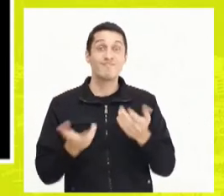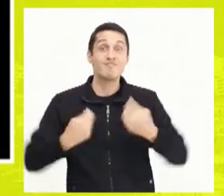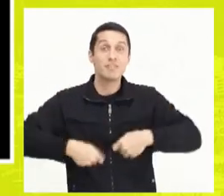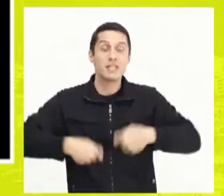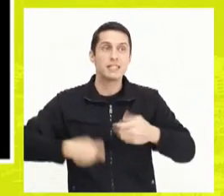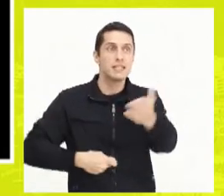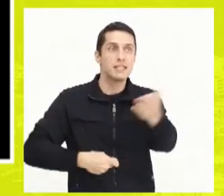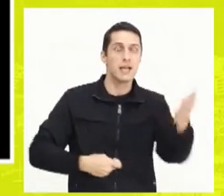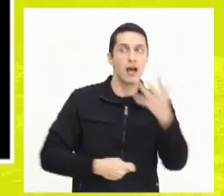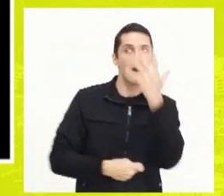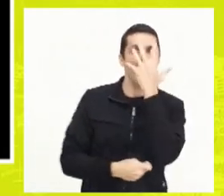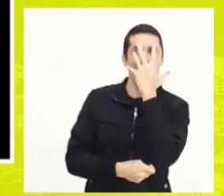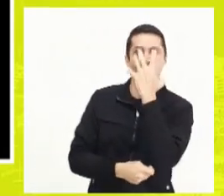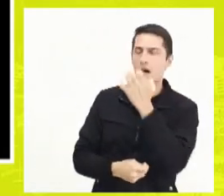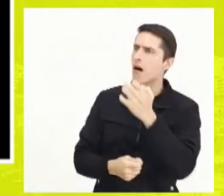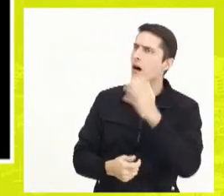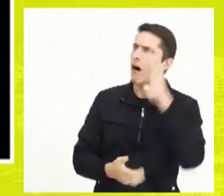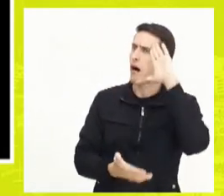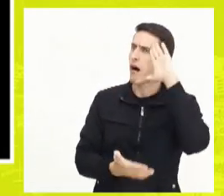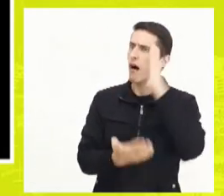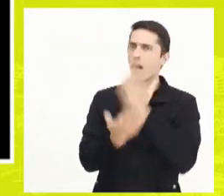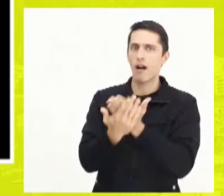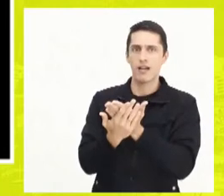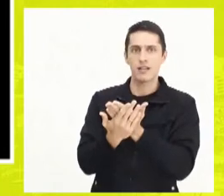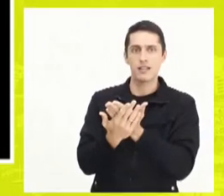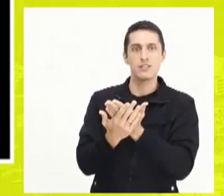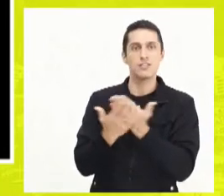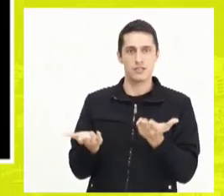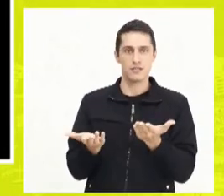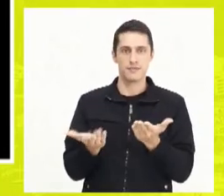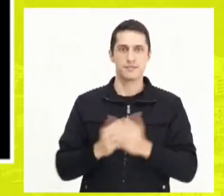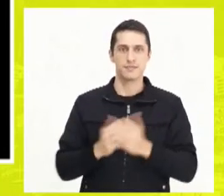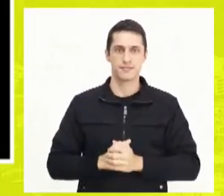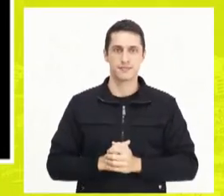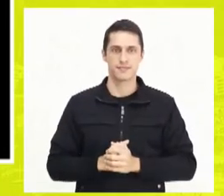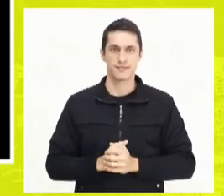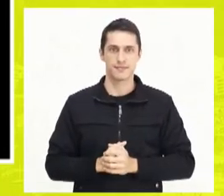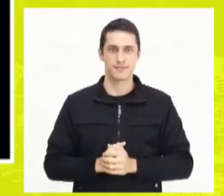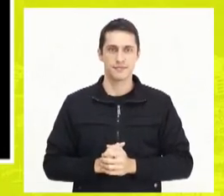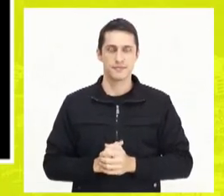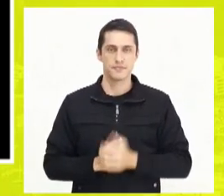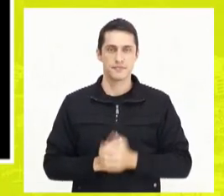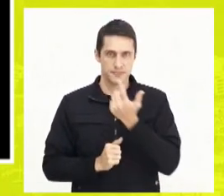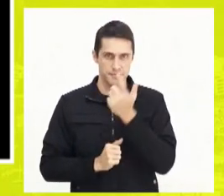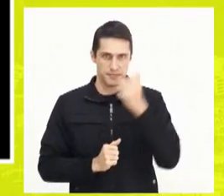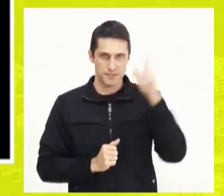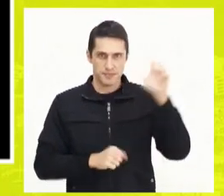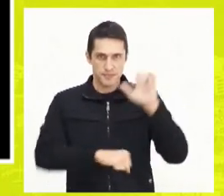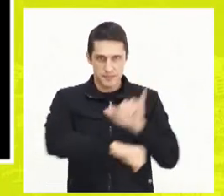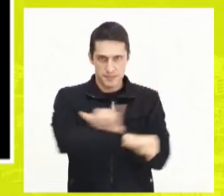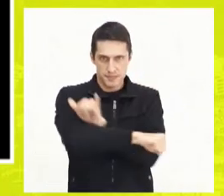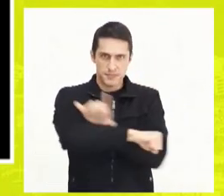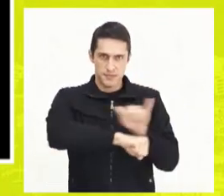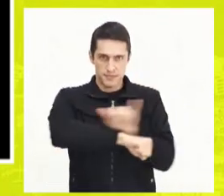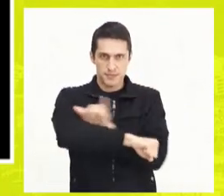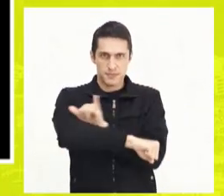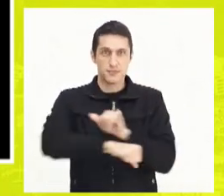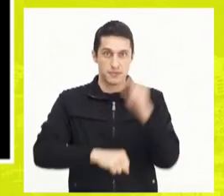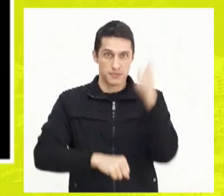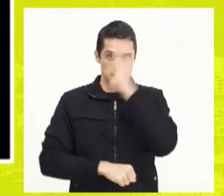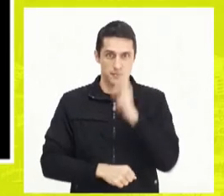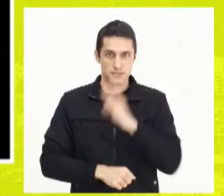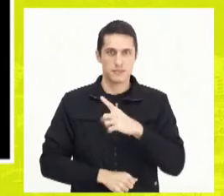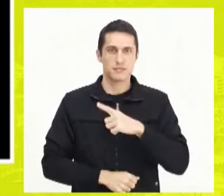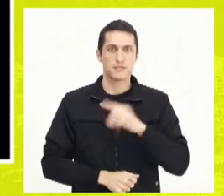information they really want to show that that author is